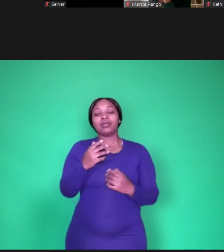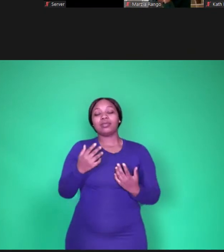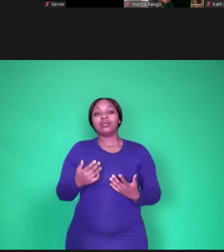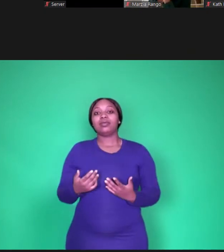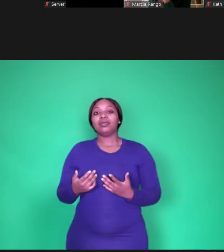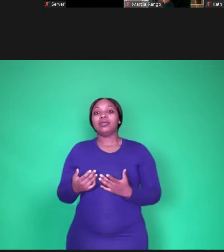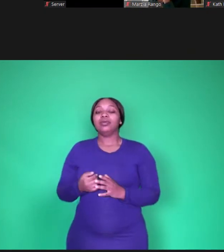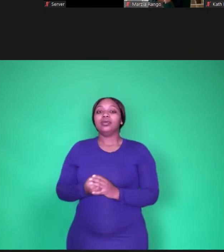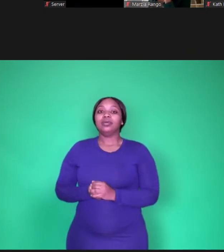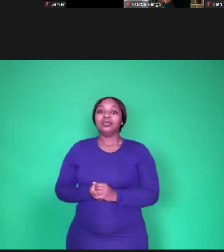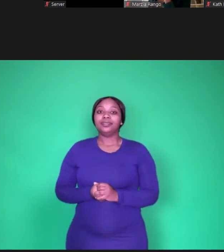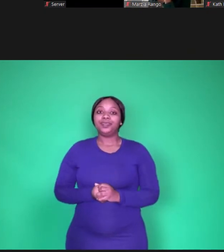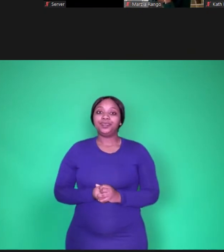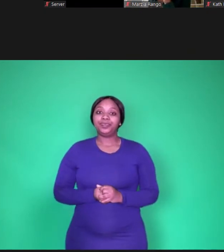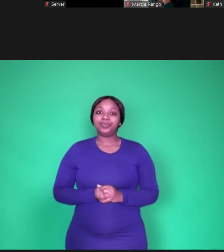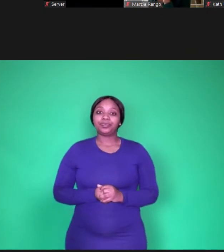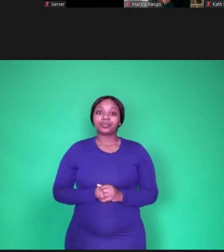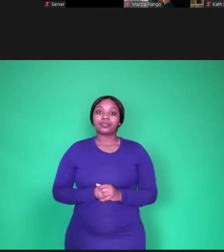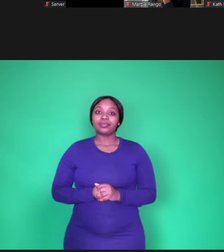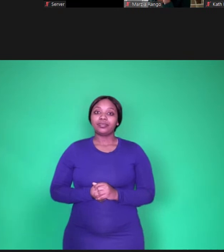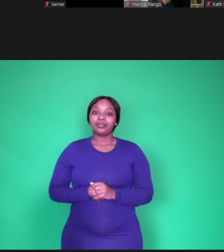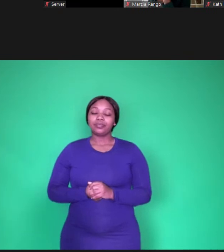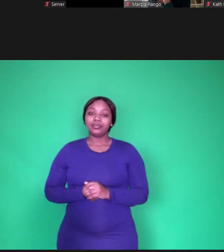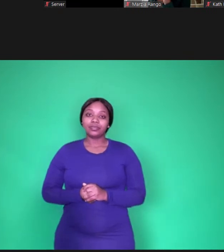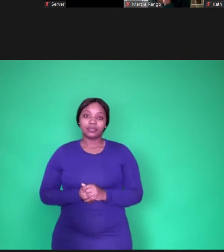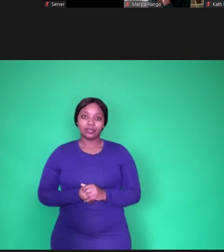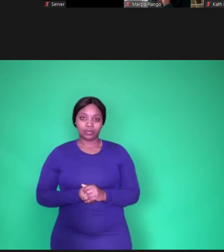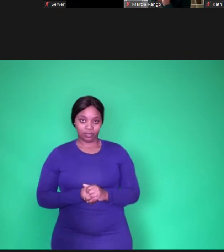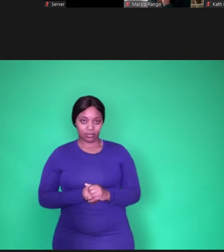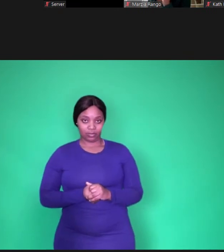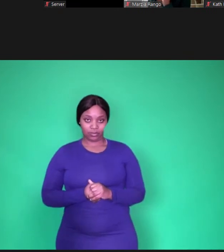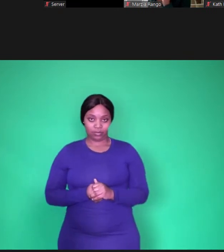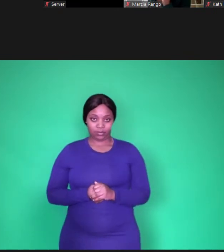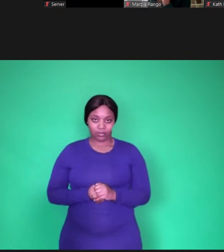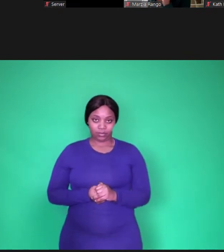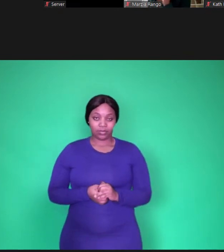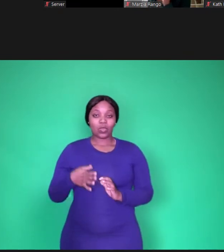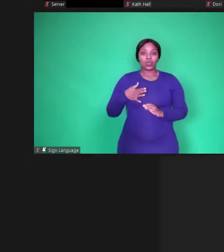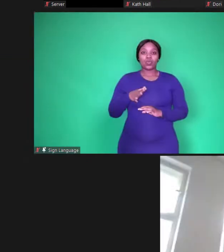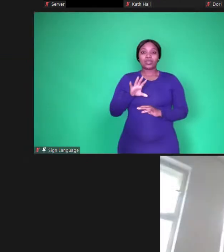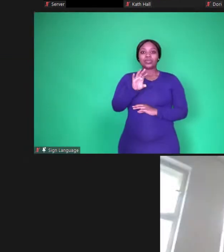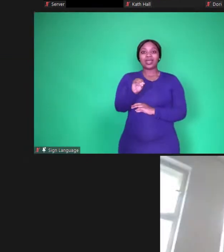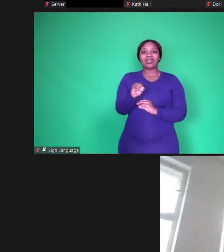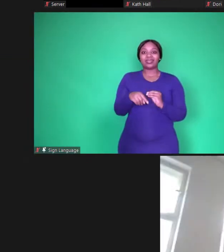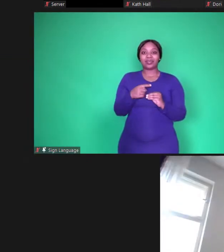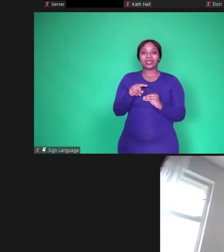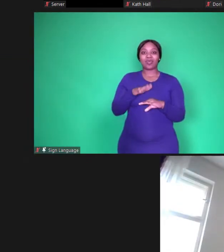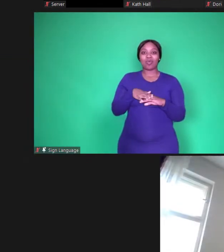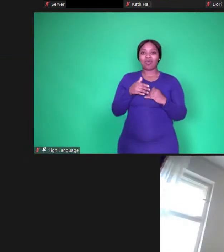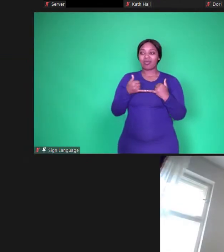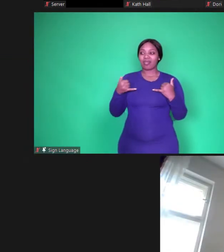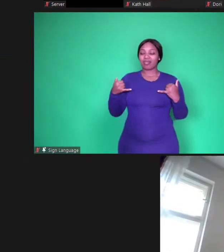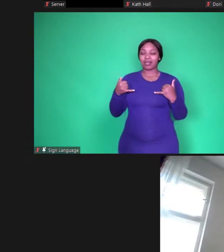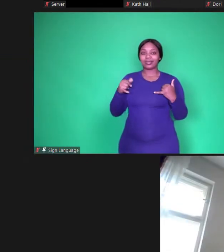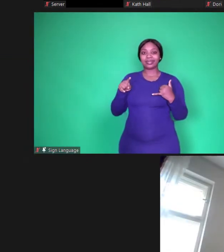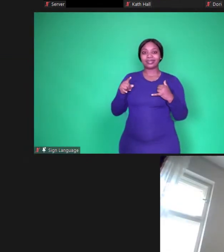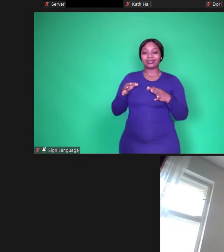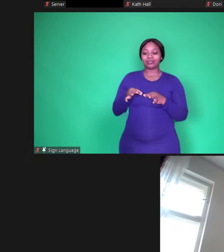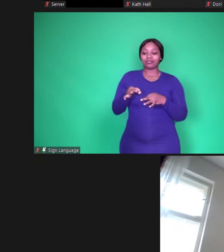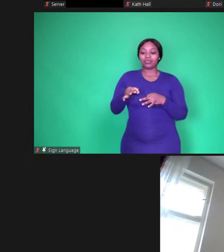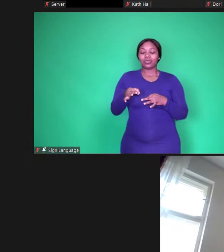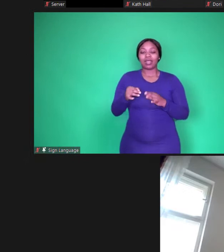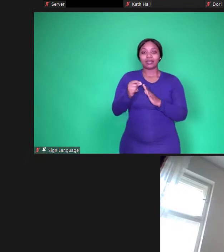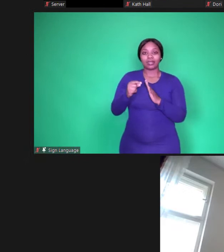Marzia, Catherine Meyer asked about online strengths data. She asked how successful